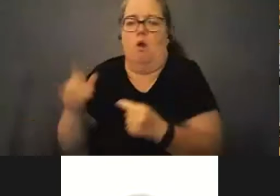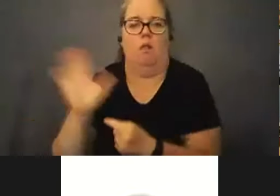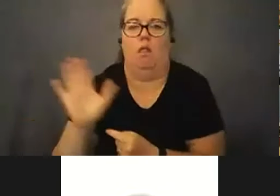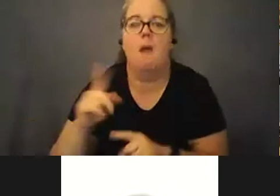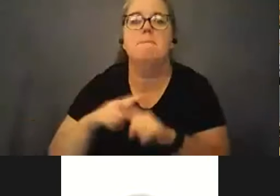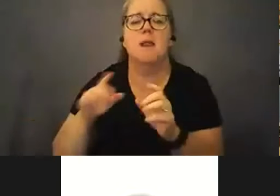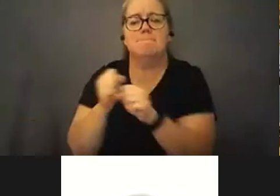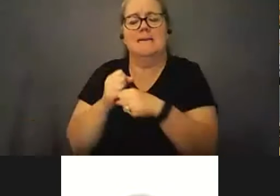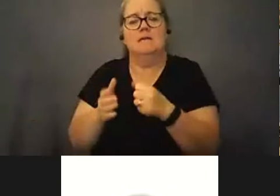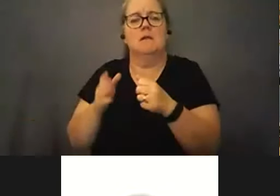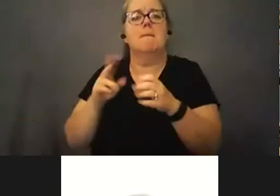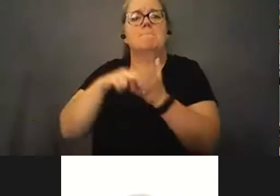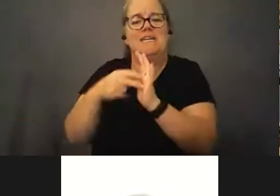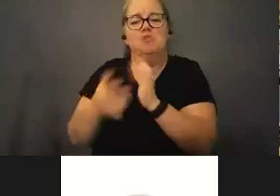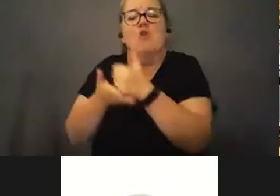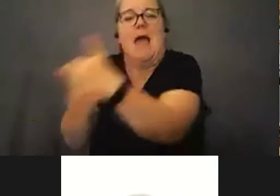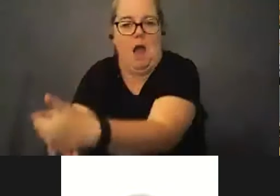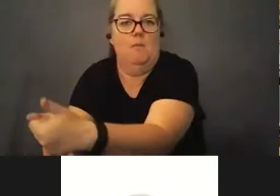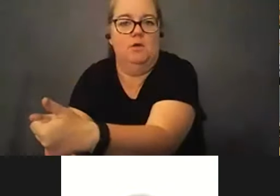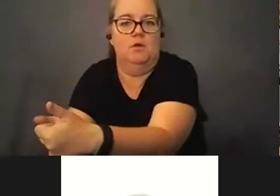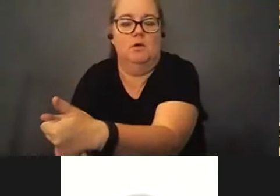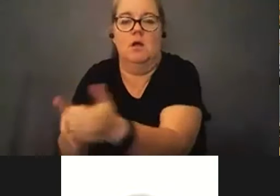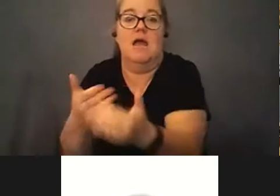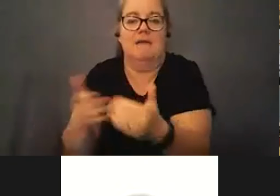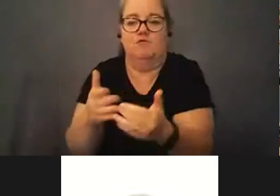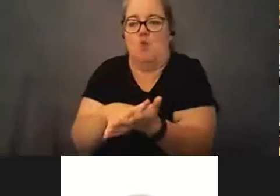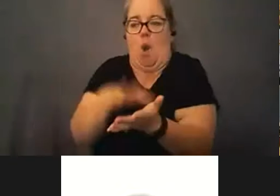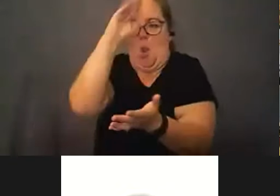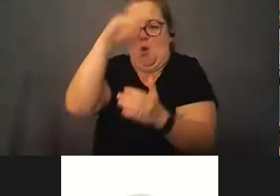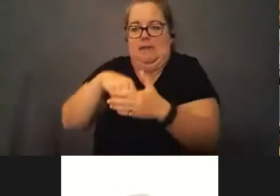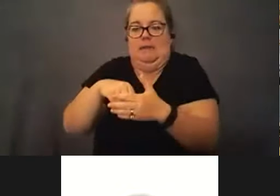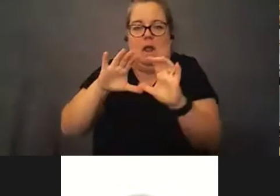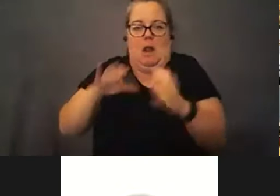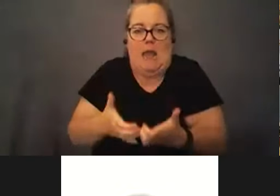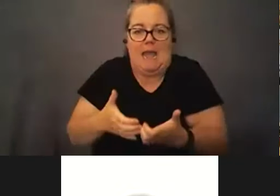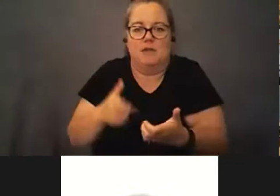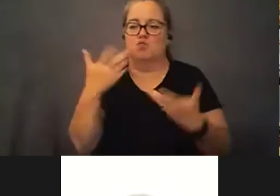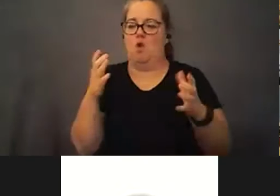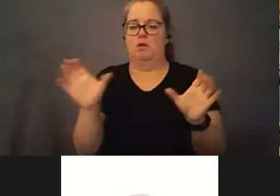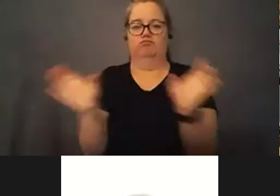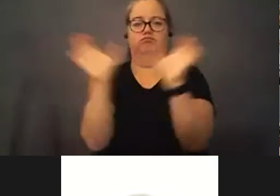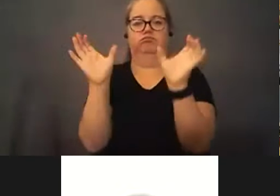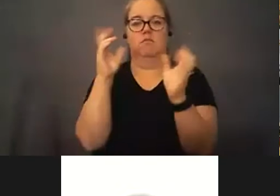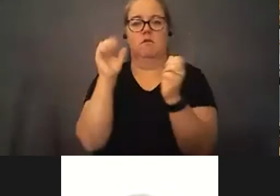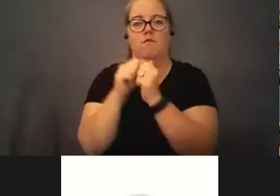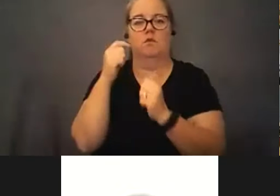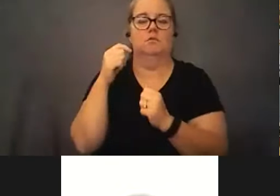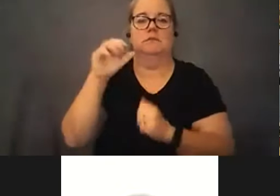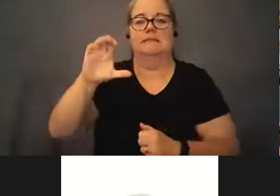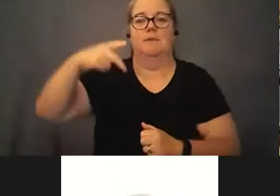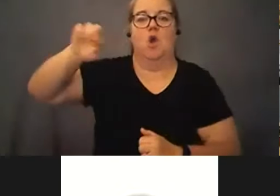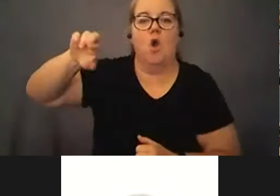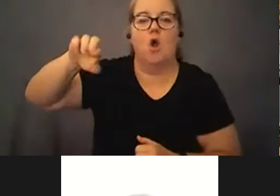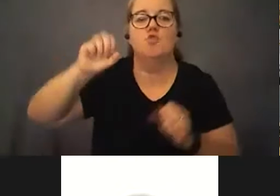emergency, whether you're doing something that you learned in a webinar, or you are CPR certified, or you could be